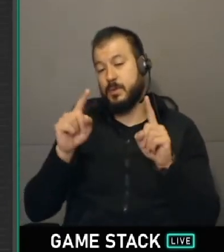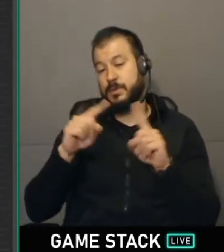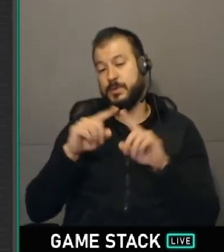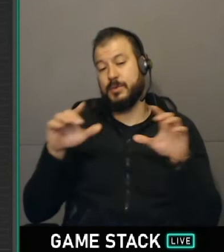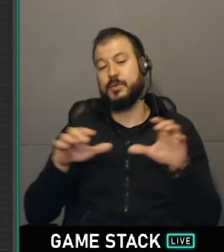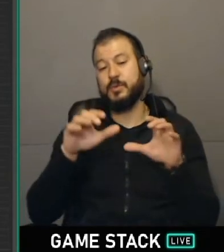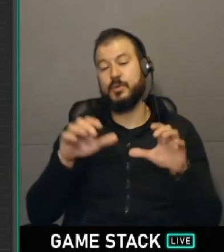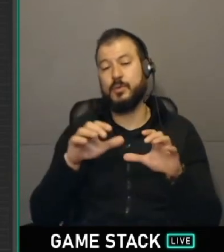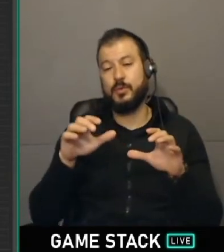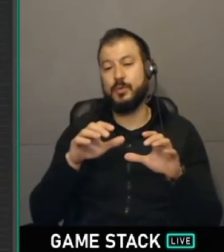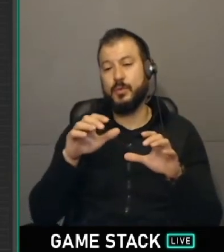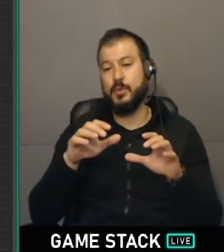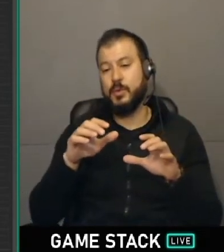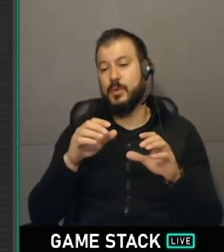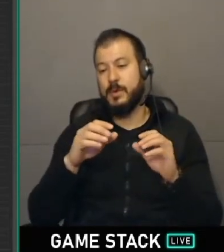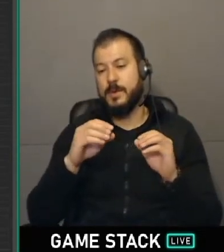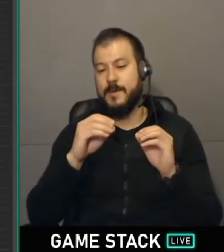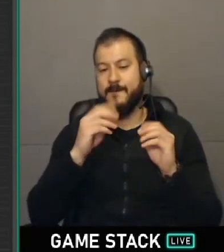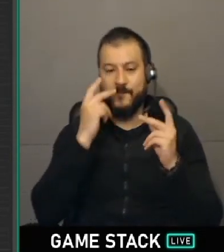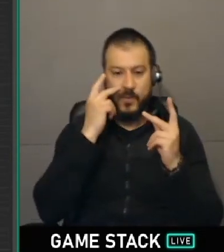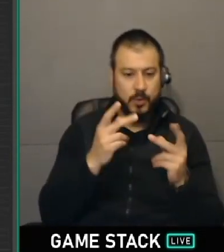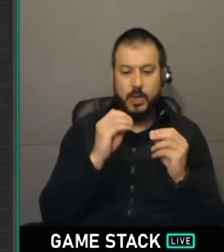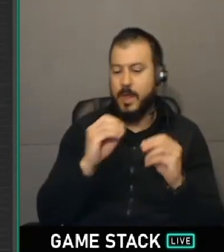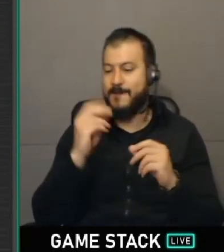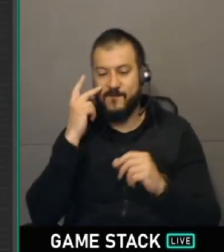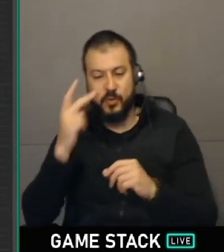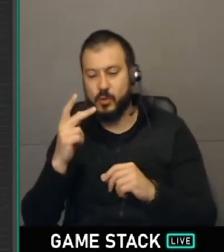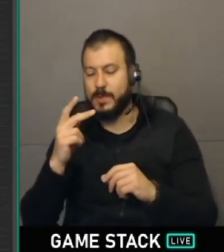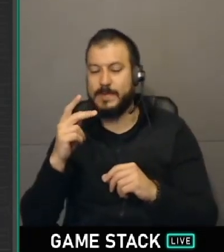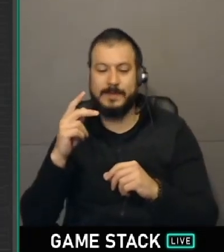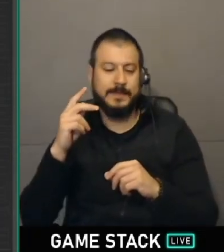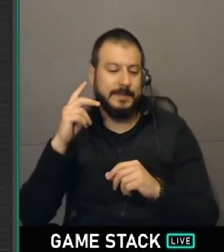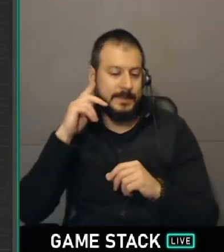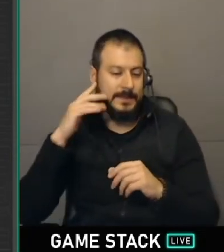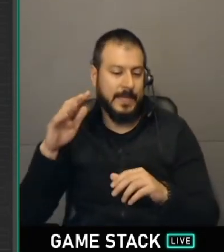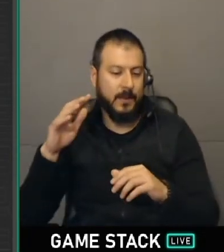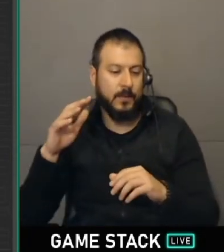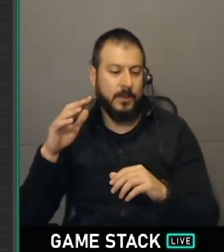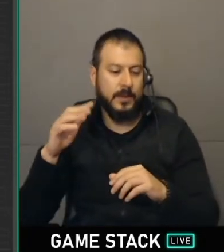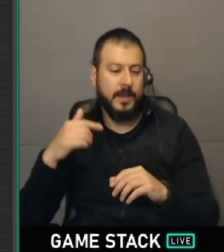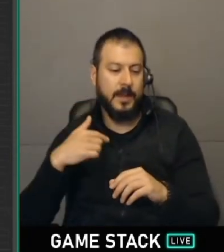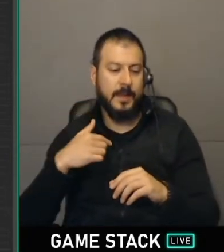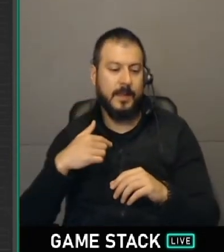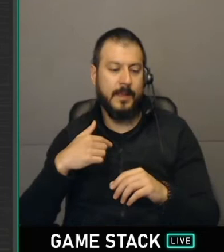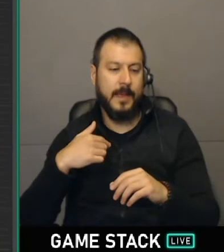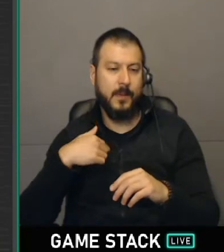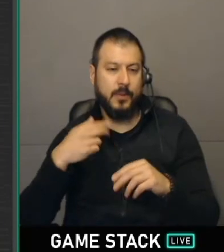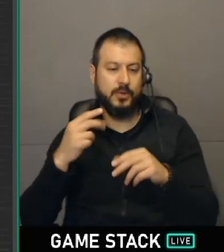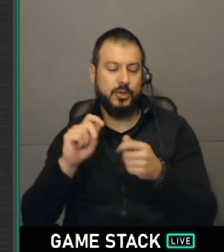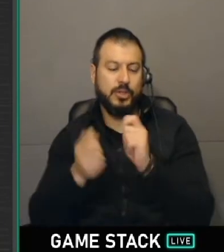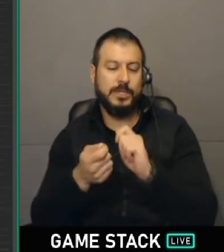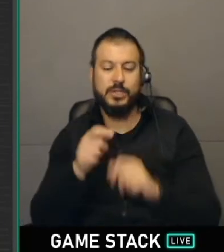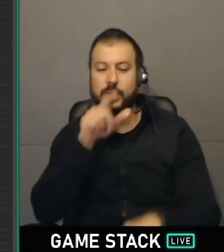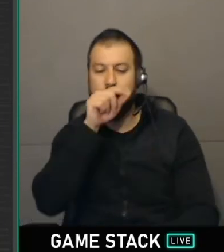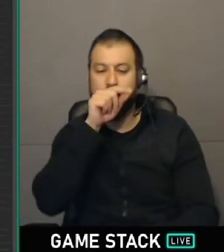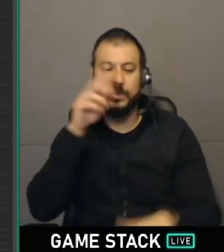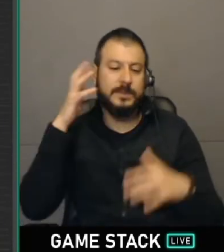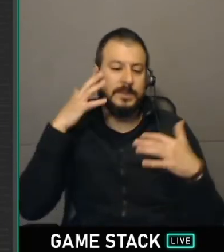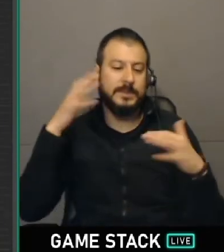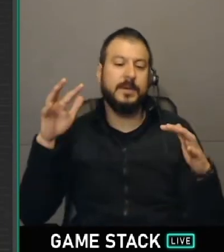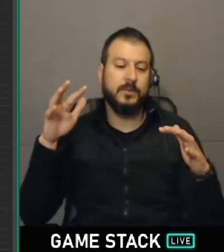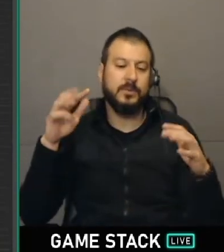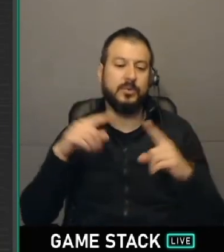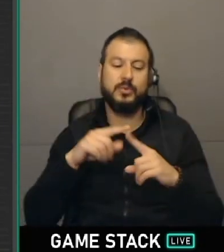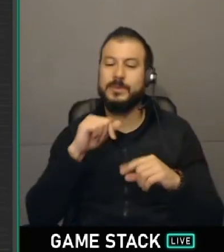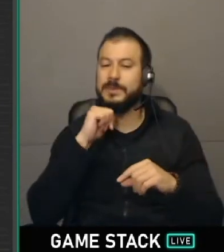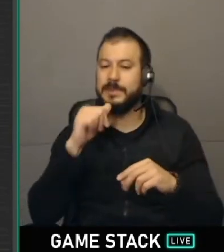virtualized and non-virtualized sounds as well, I'm going to change the bird sounds to not use